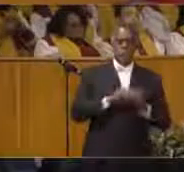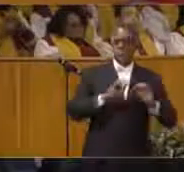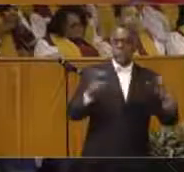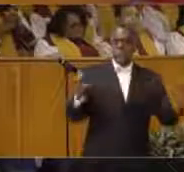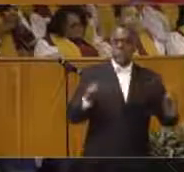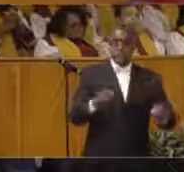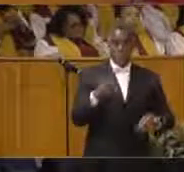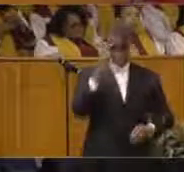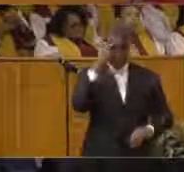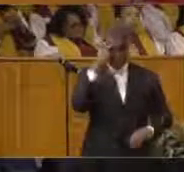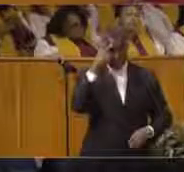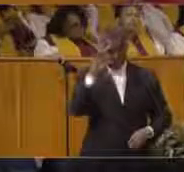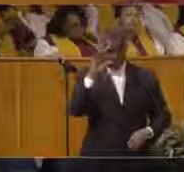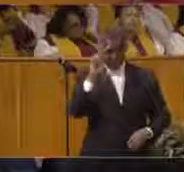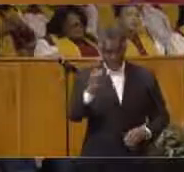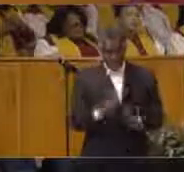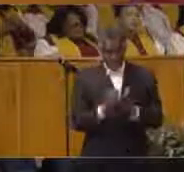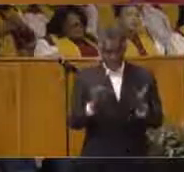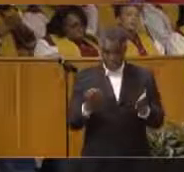You think Facebook likes us?